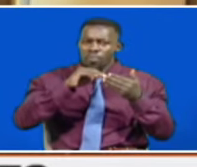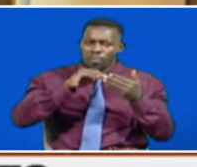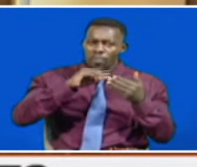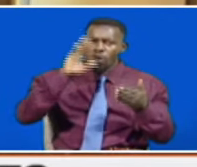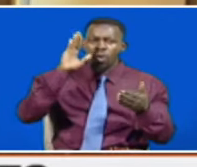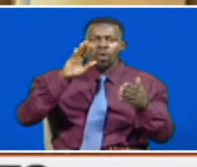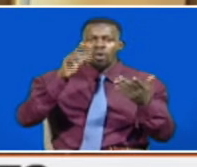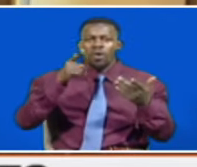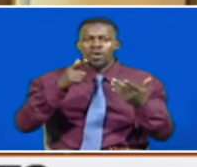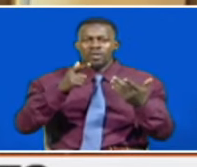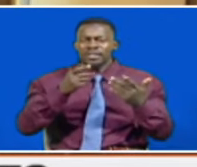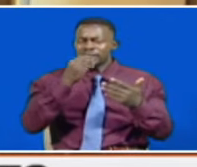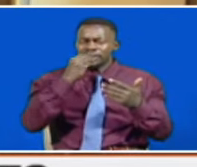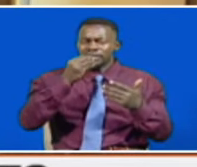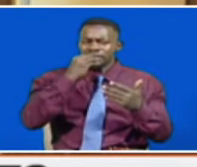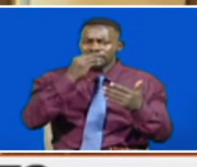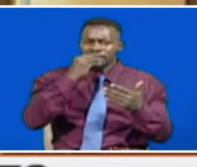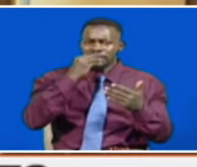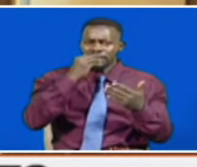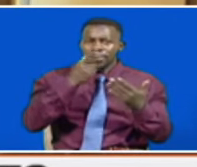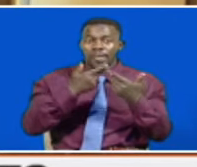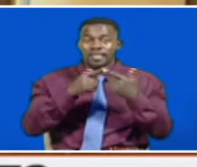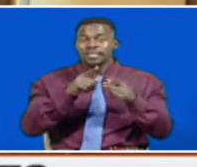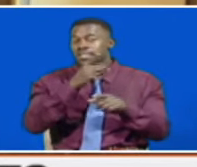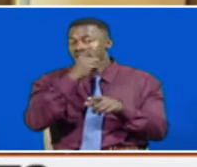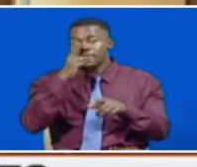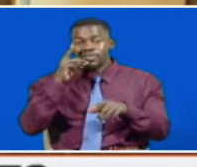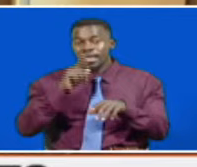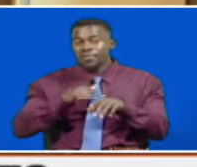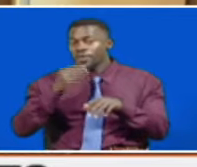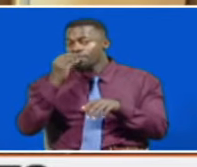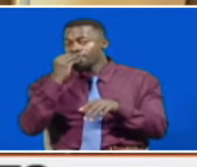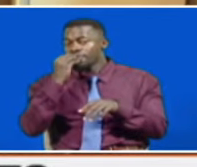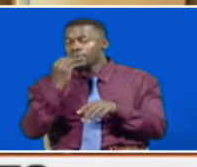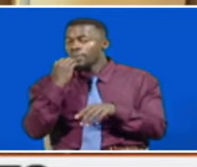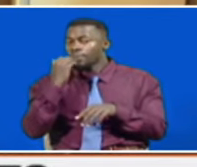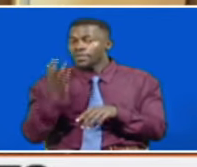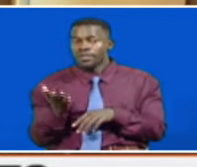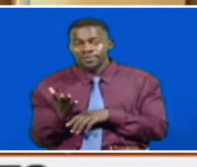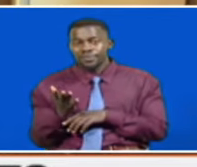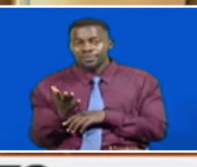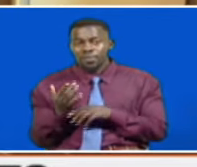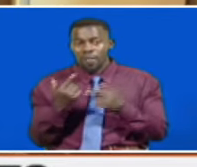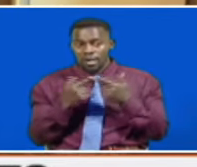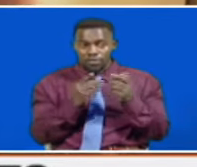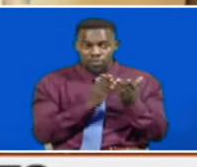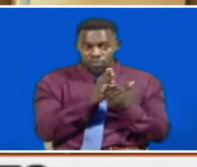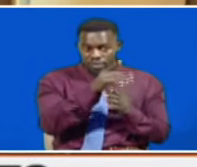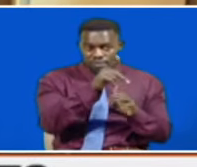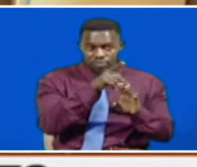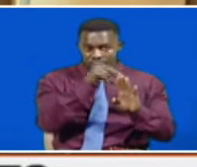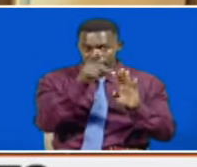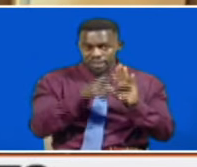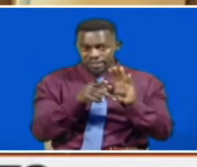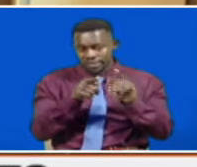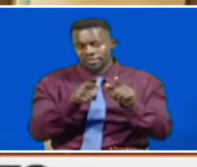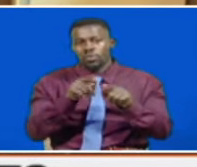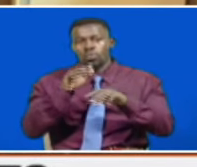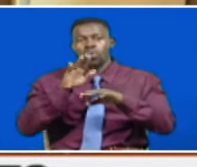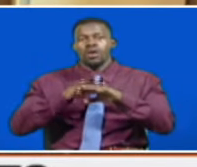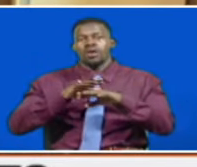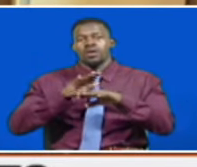is dry and they can no longer get sufficient grass out there, then they'll come to